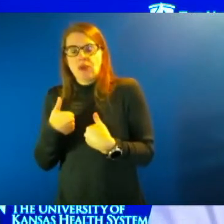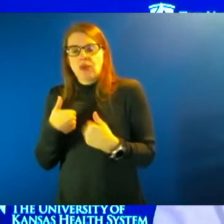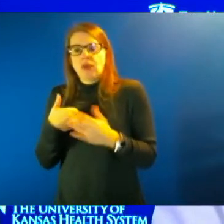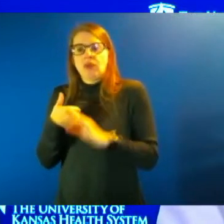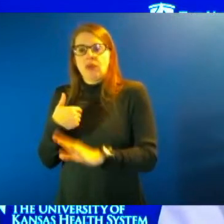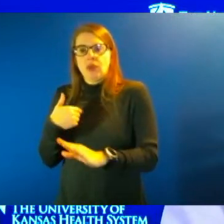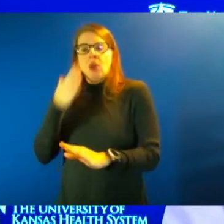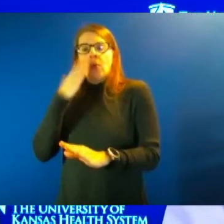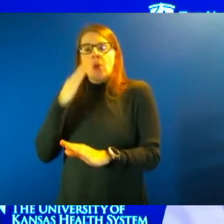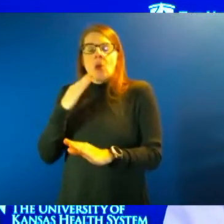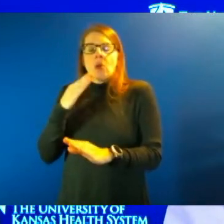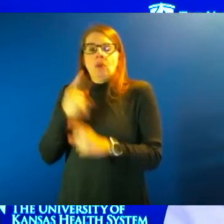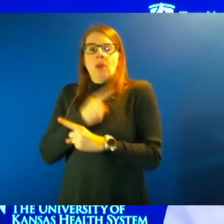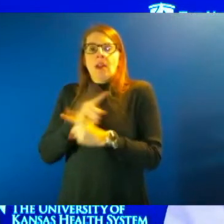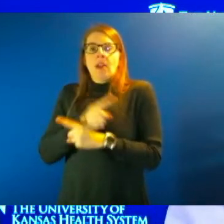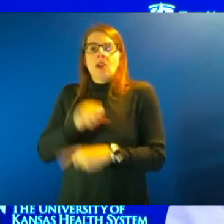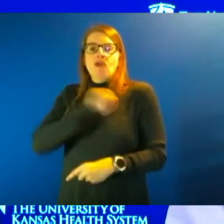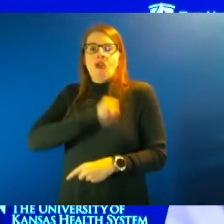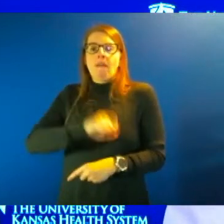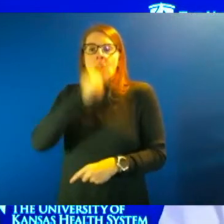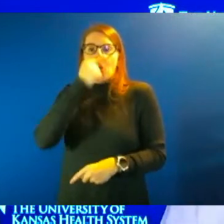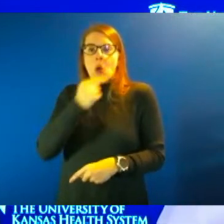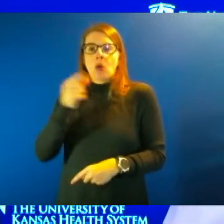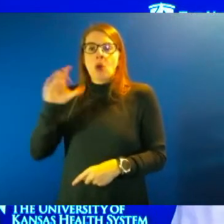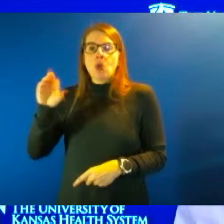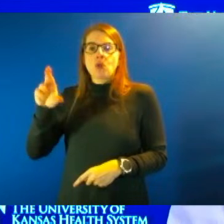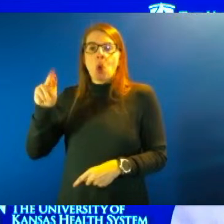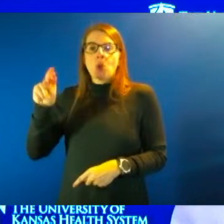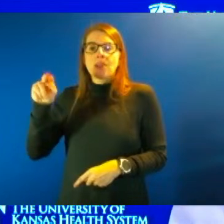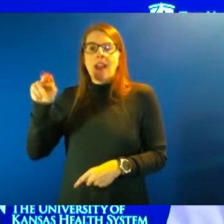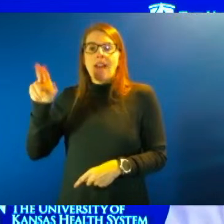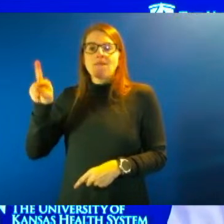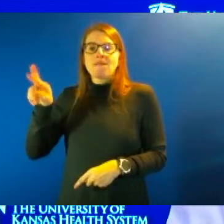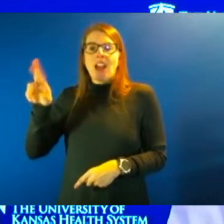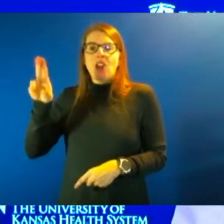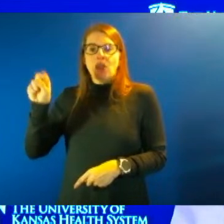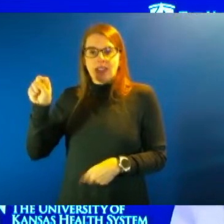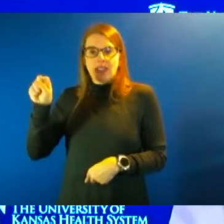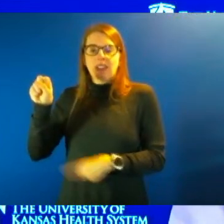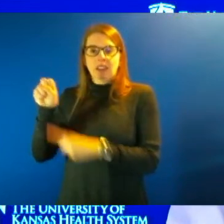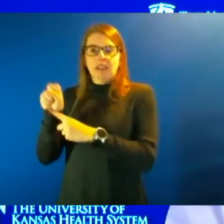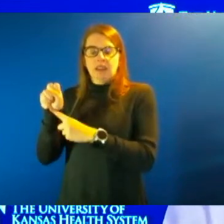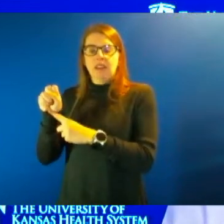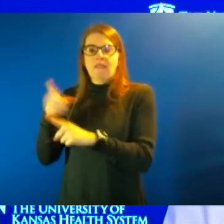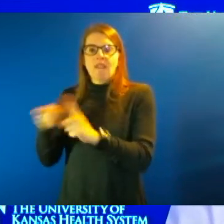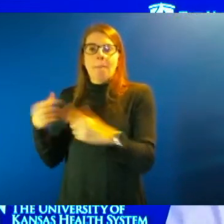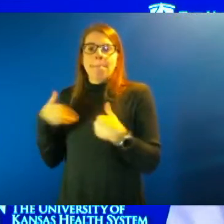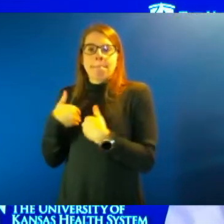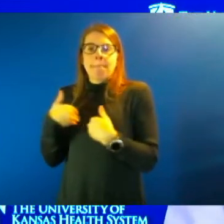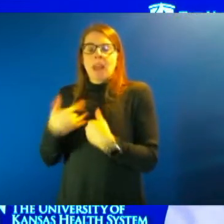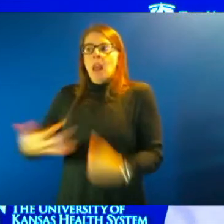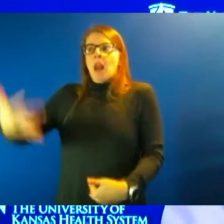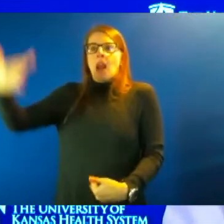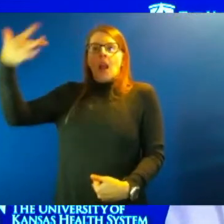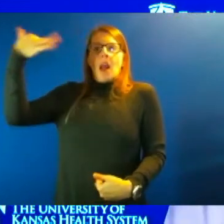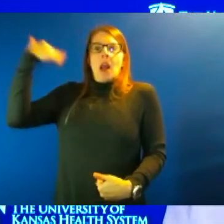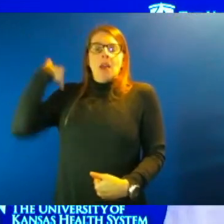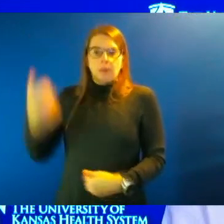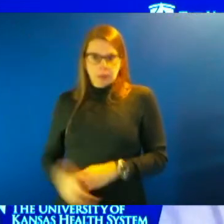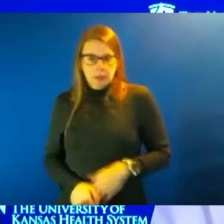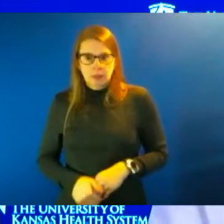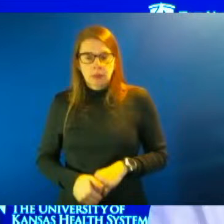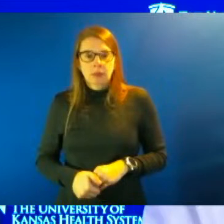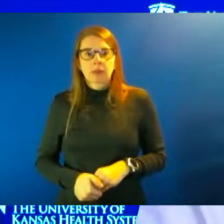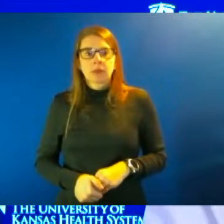regular common cough, cold coronaviruses probably had spillover events, a few hundred years ago to 1,000 years ago. It was